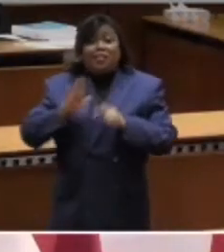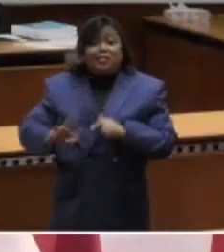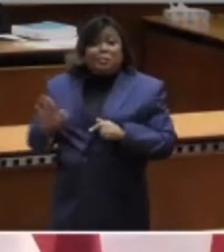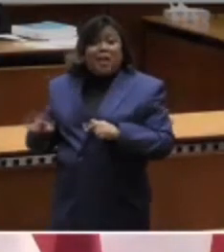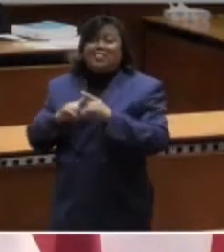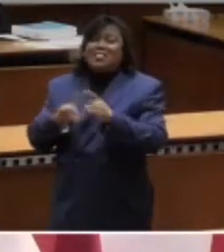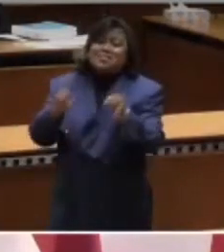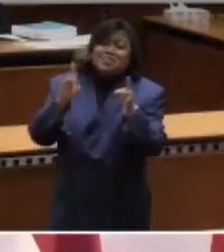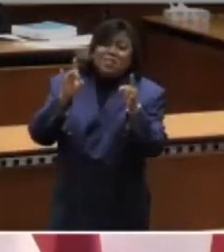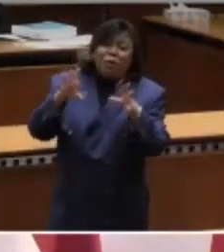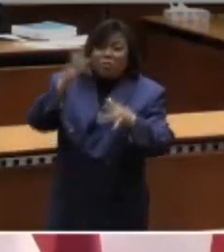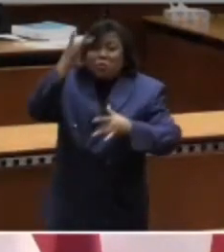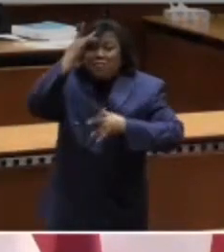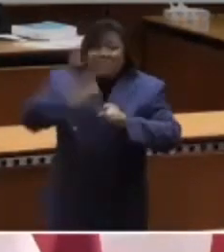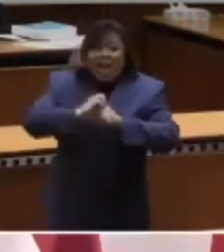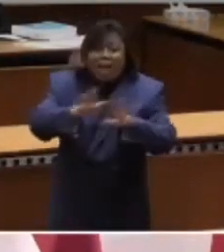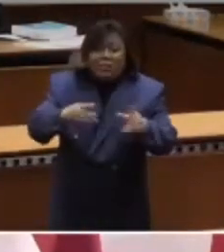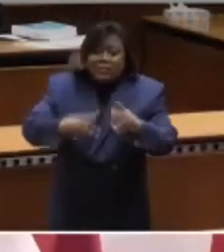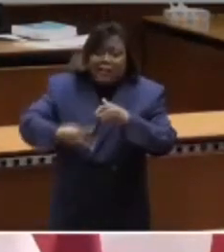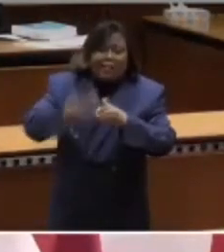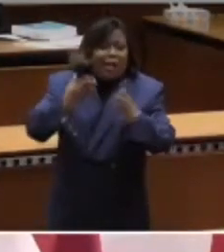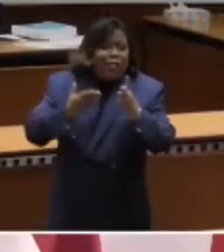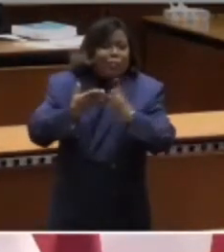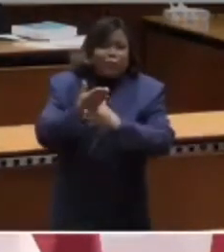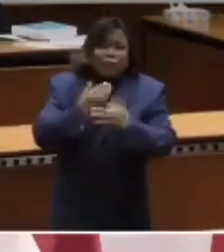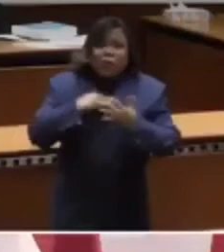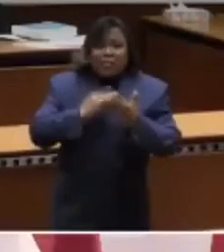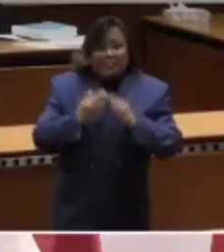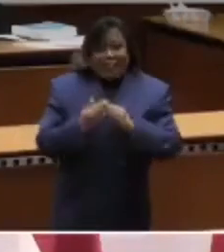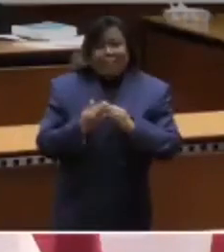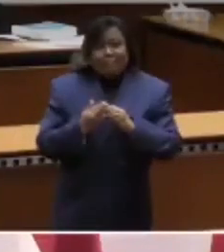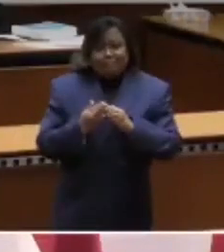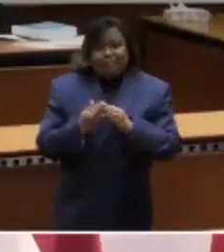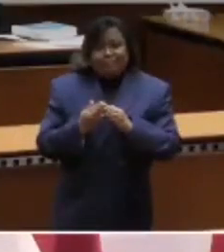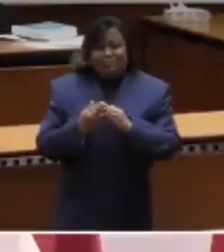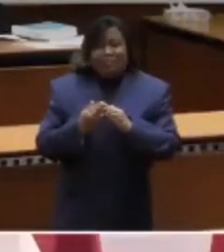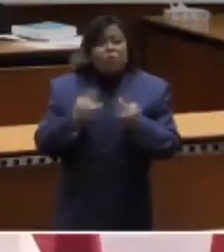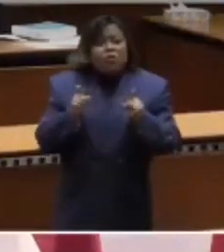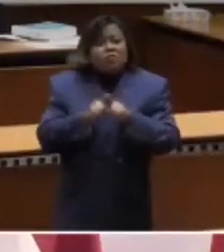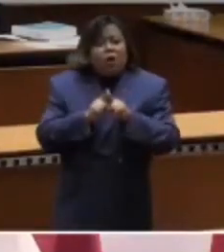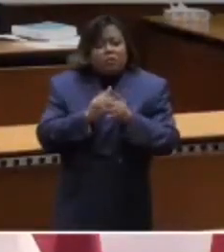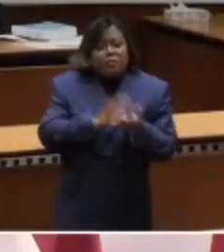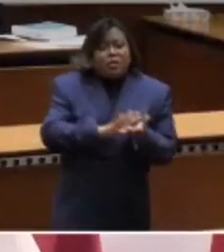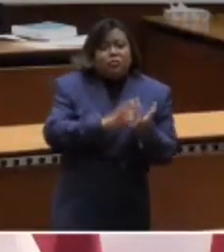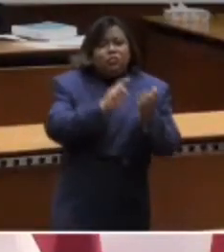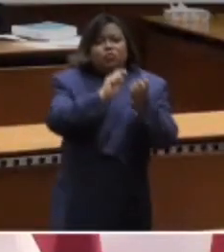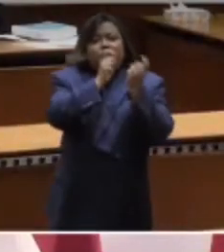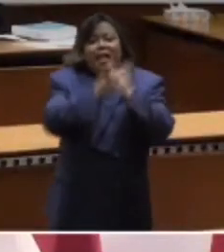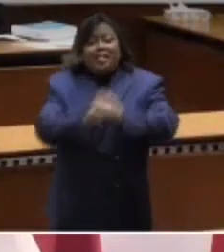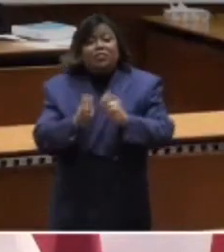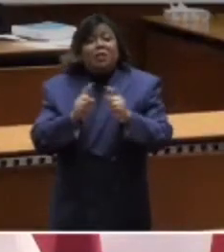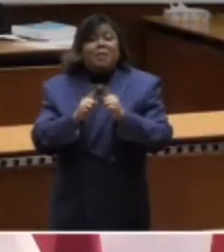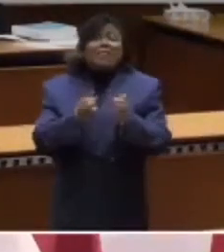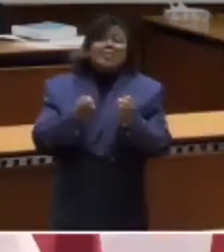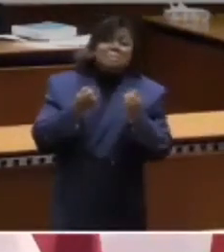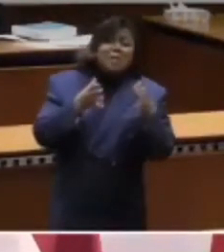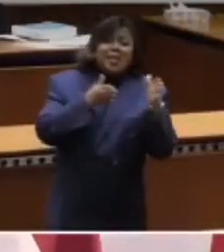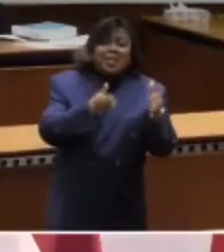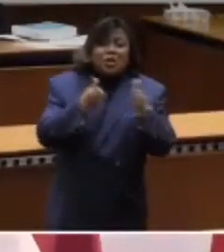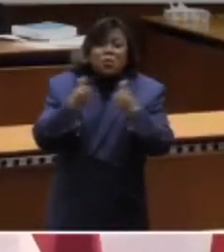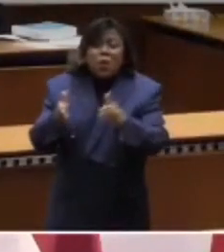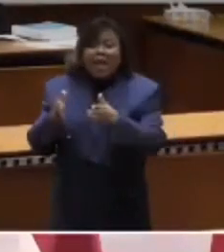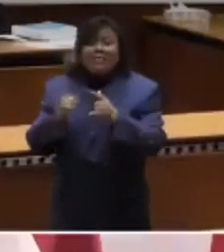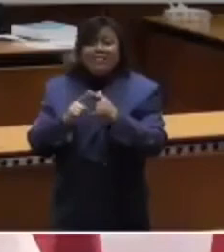path of this terrible virus that has cut through our city. We've also been transformed by the many